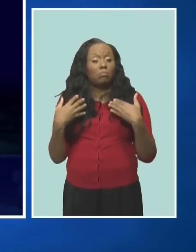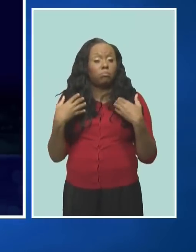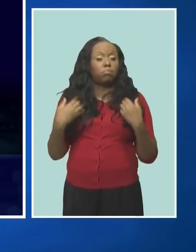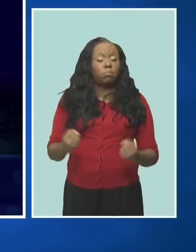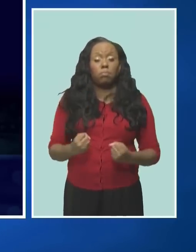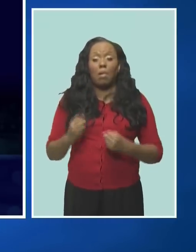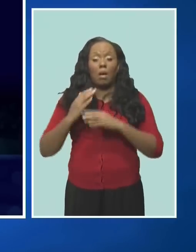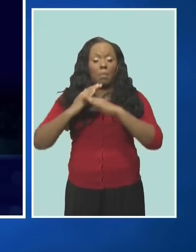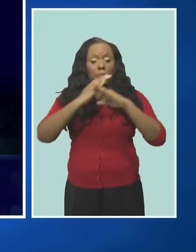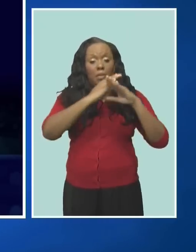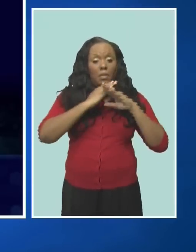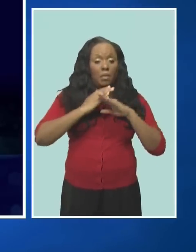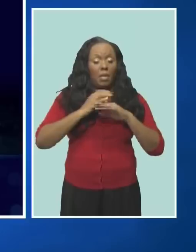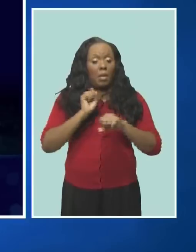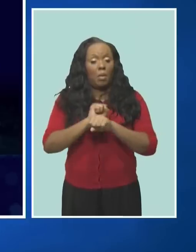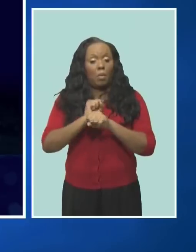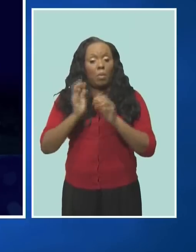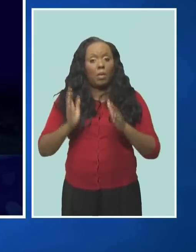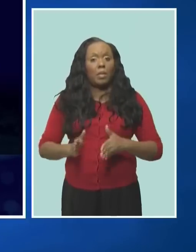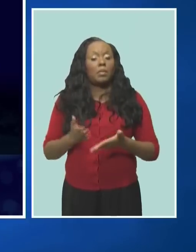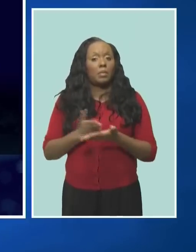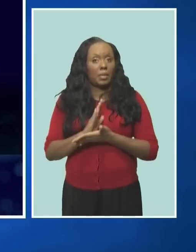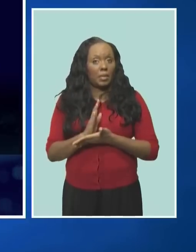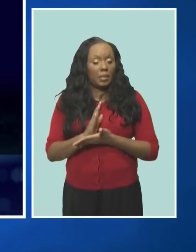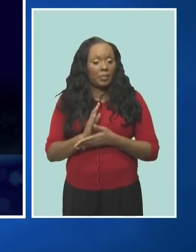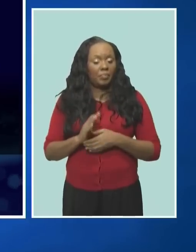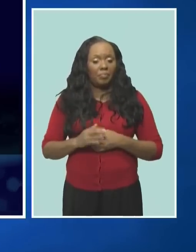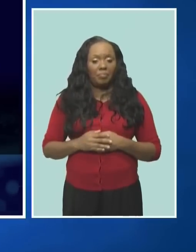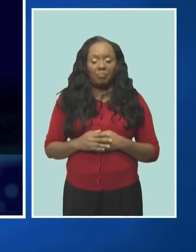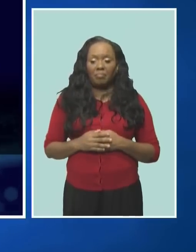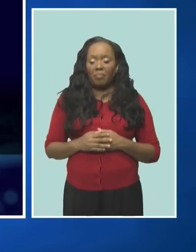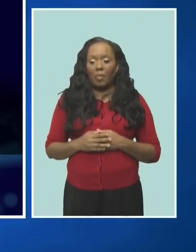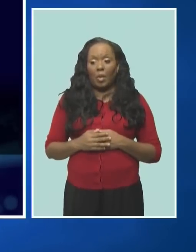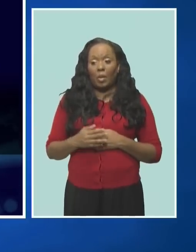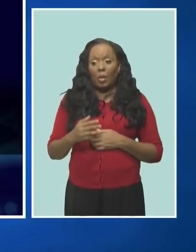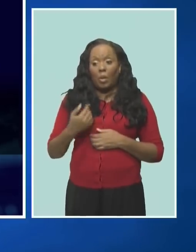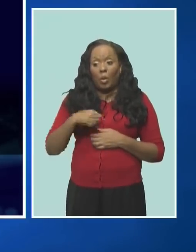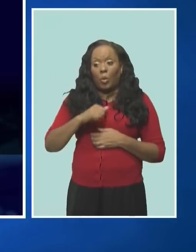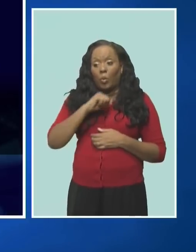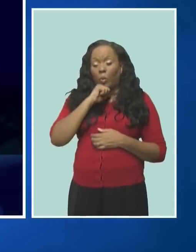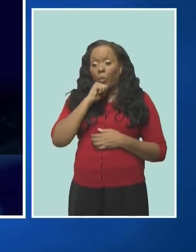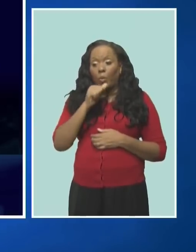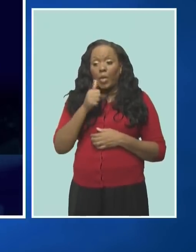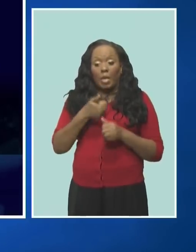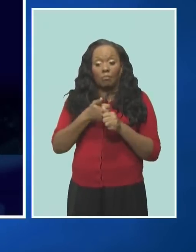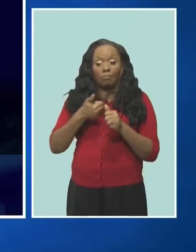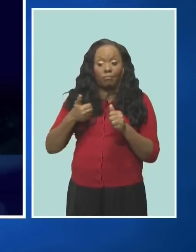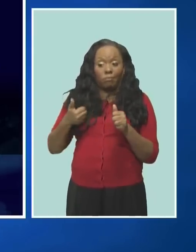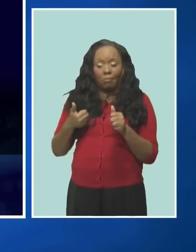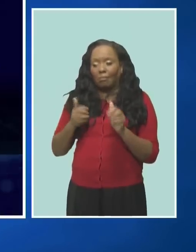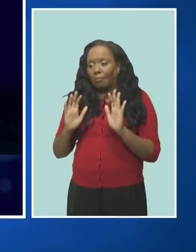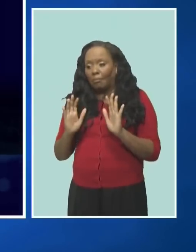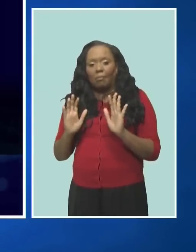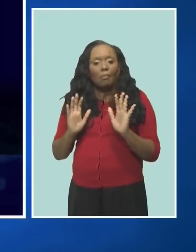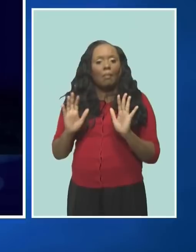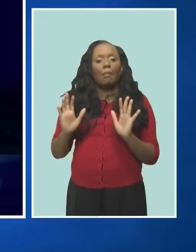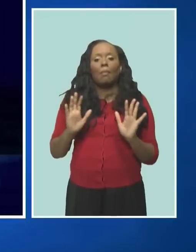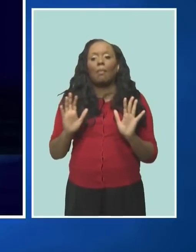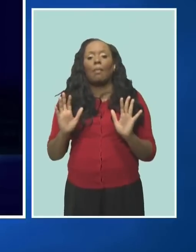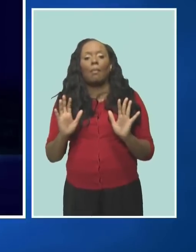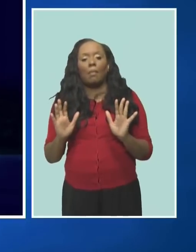to protecting the rights of workers. We have not shied away from it. We will not shy away from it.